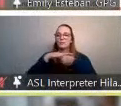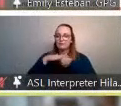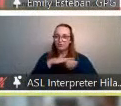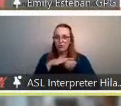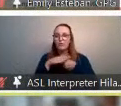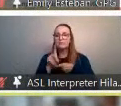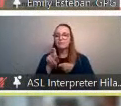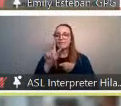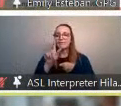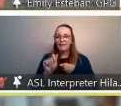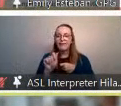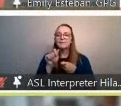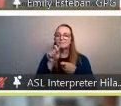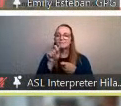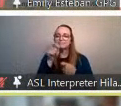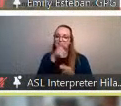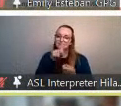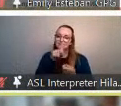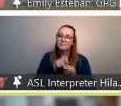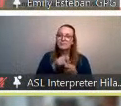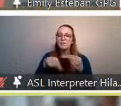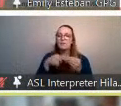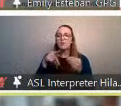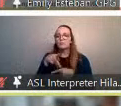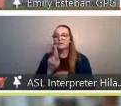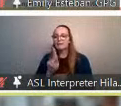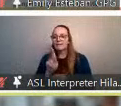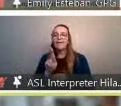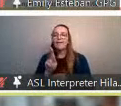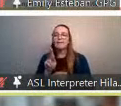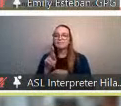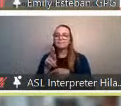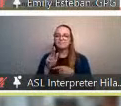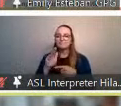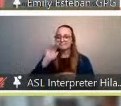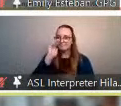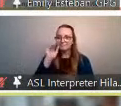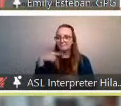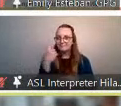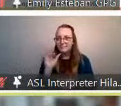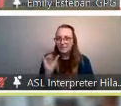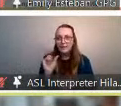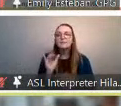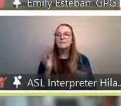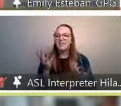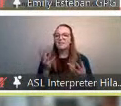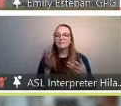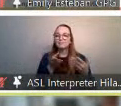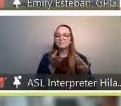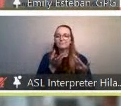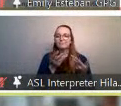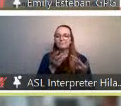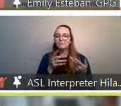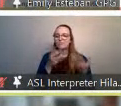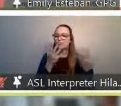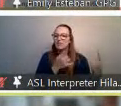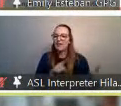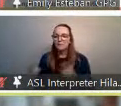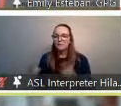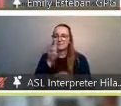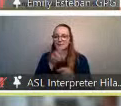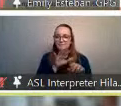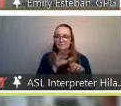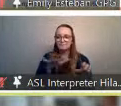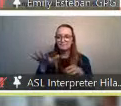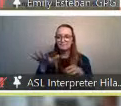research on the state's pre-K landscape and on child outcomes. The work group and members of the public